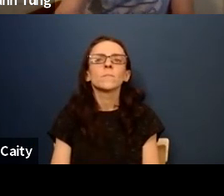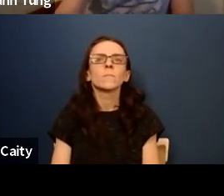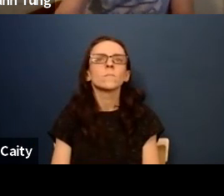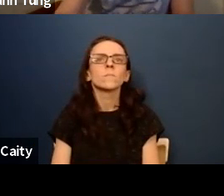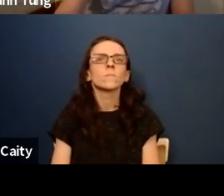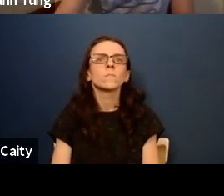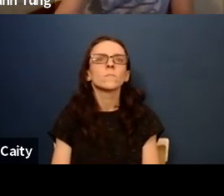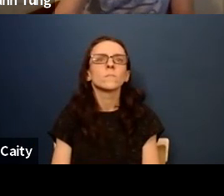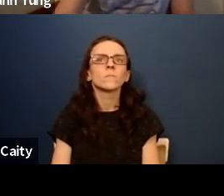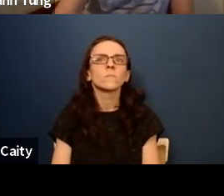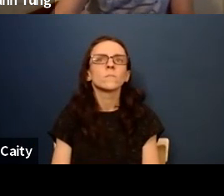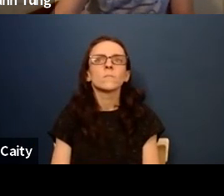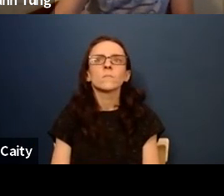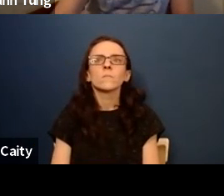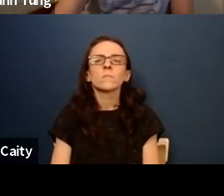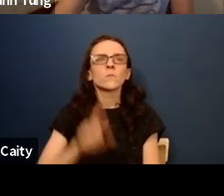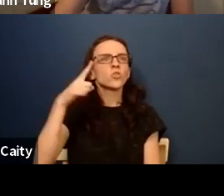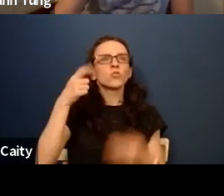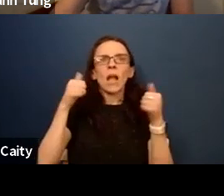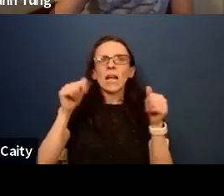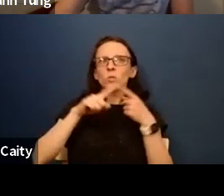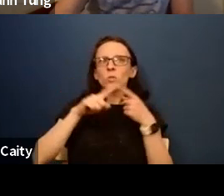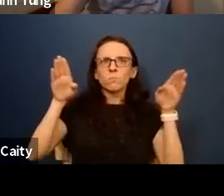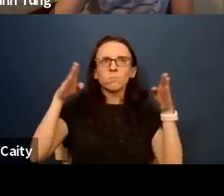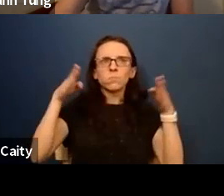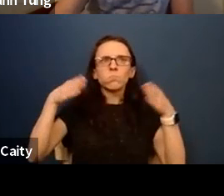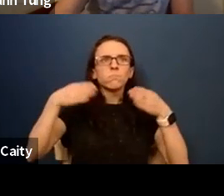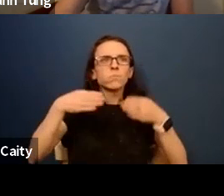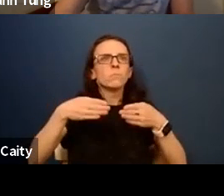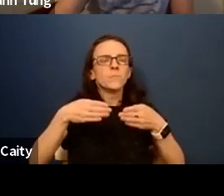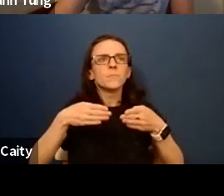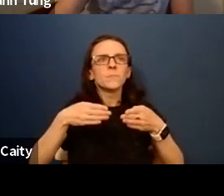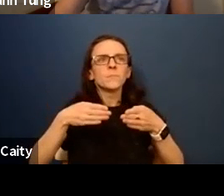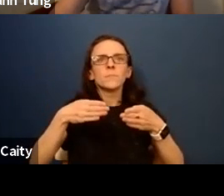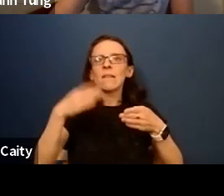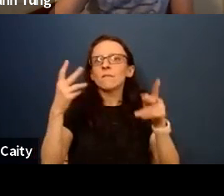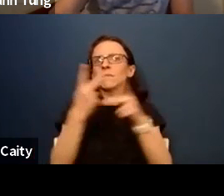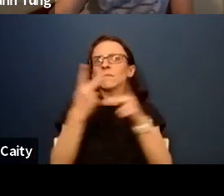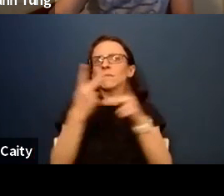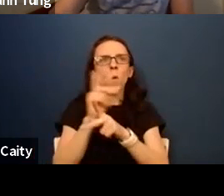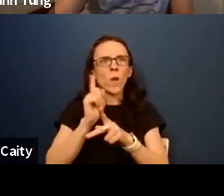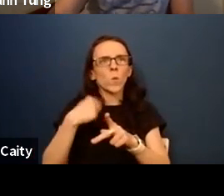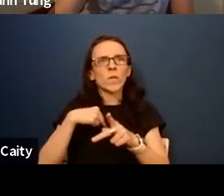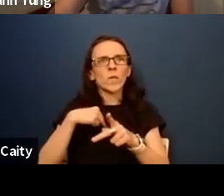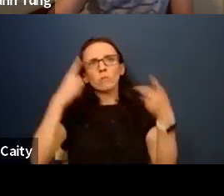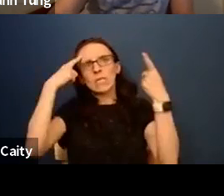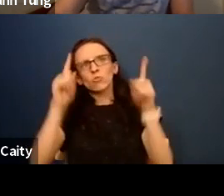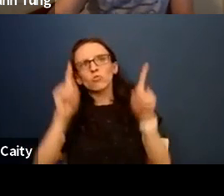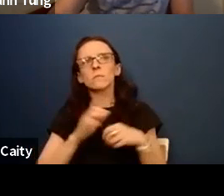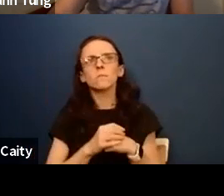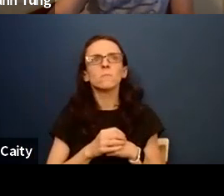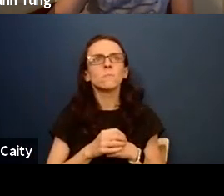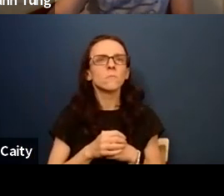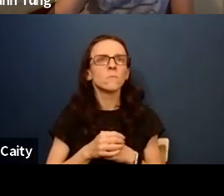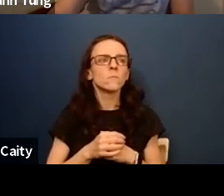I'm just trying to understand what, make it plain where we agree that it will not